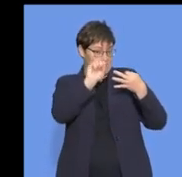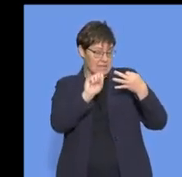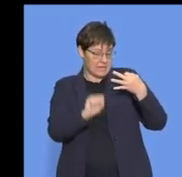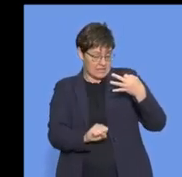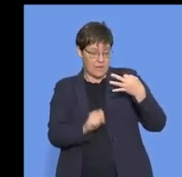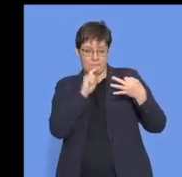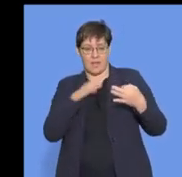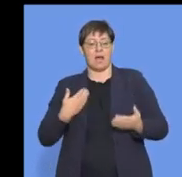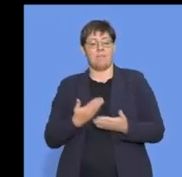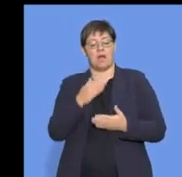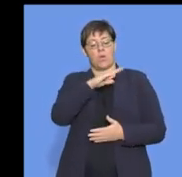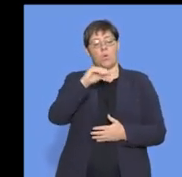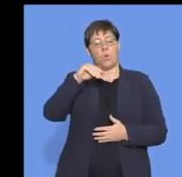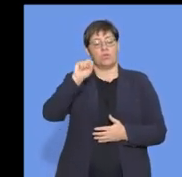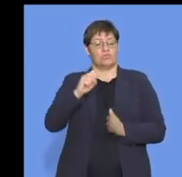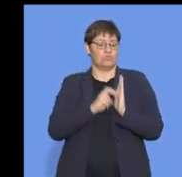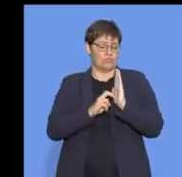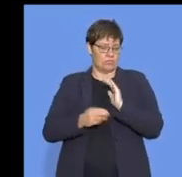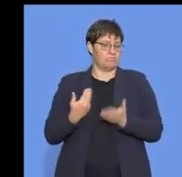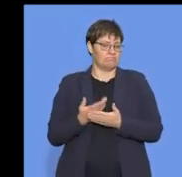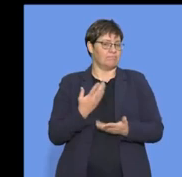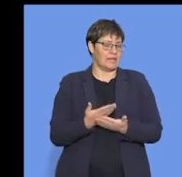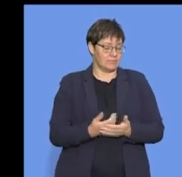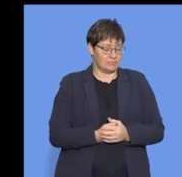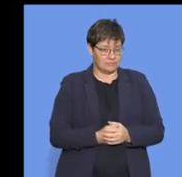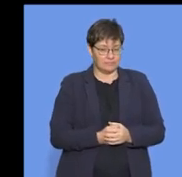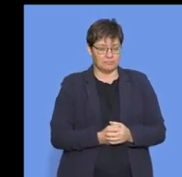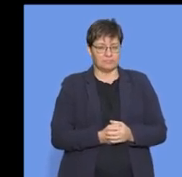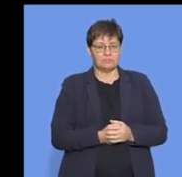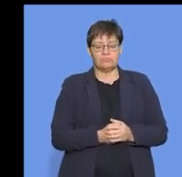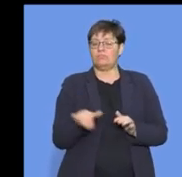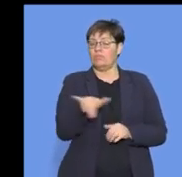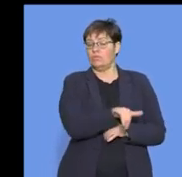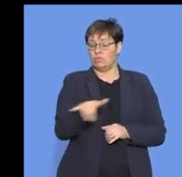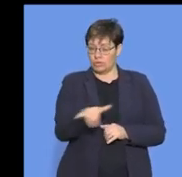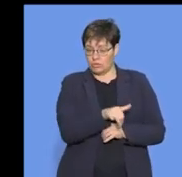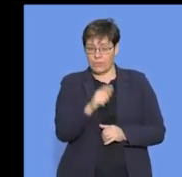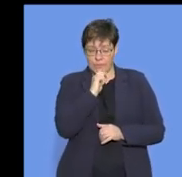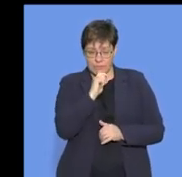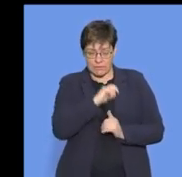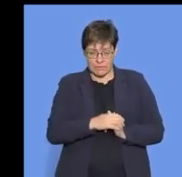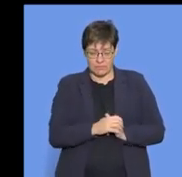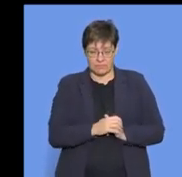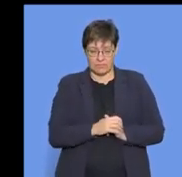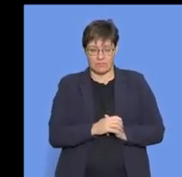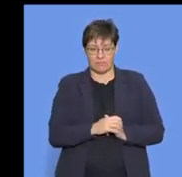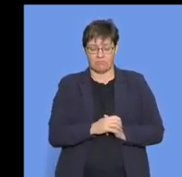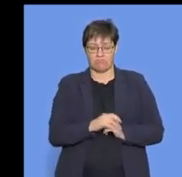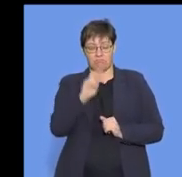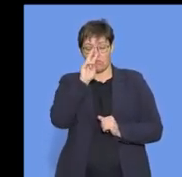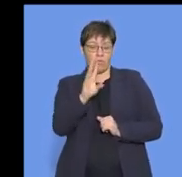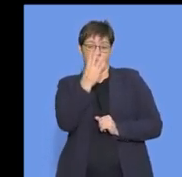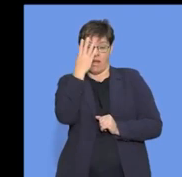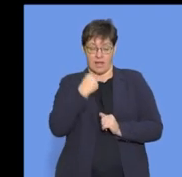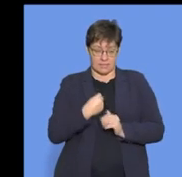means we can definitely apply the cos rule. Okay. Now, which version of the cos rule are we going to use